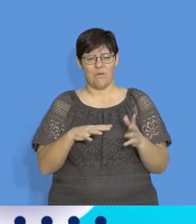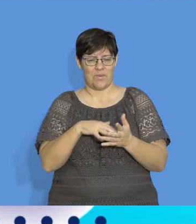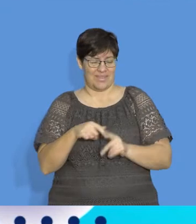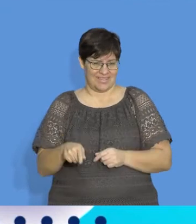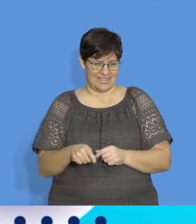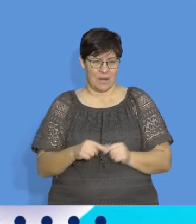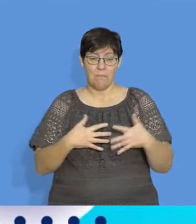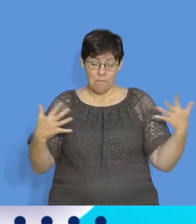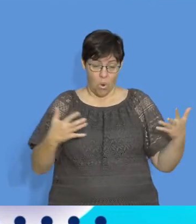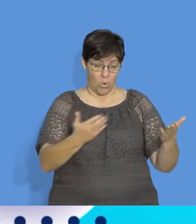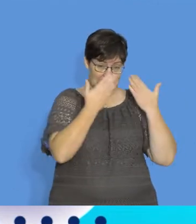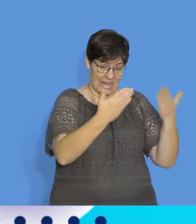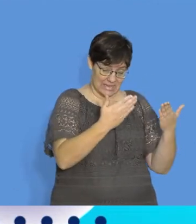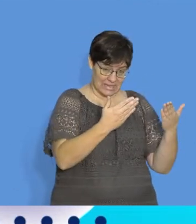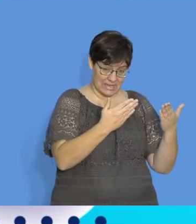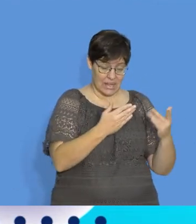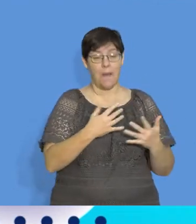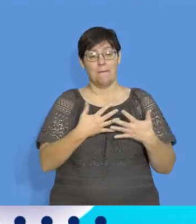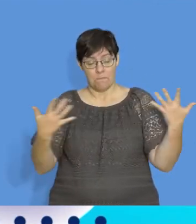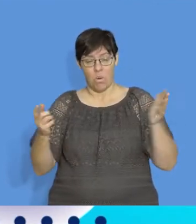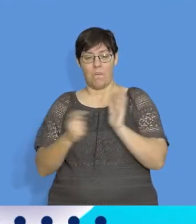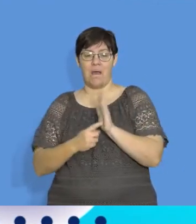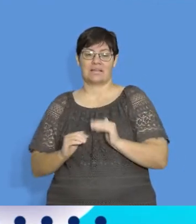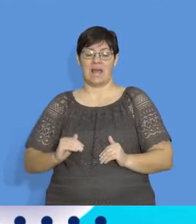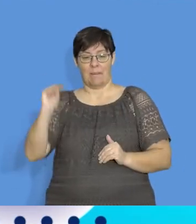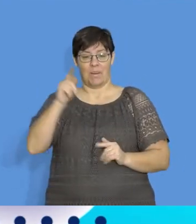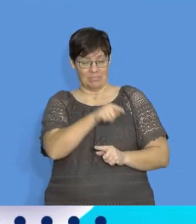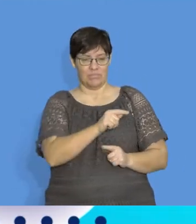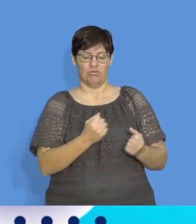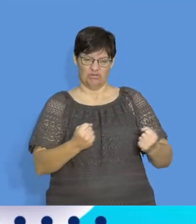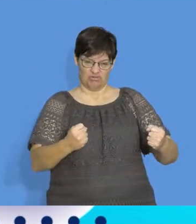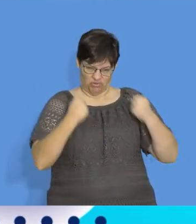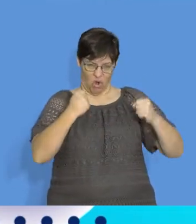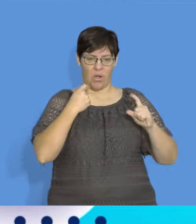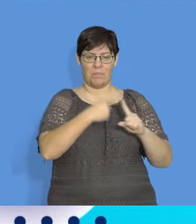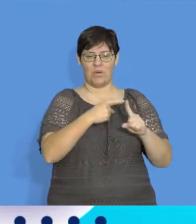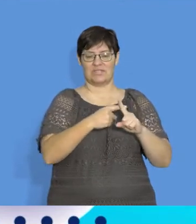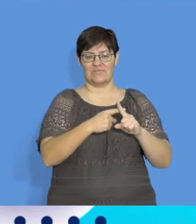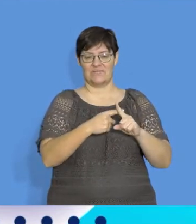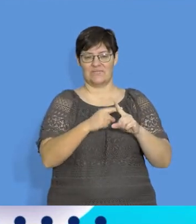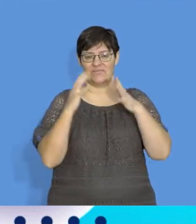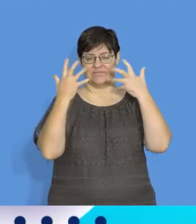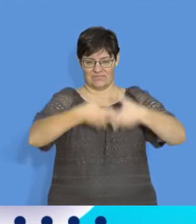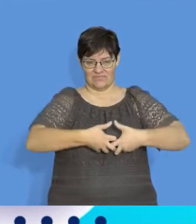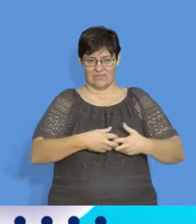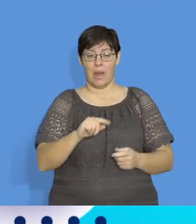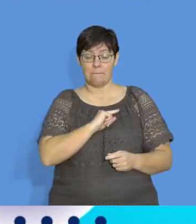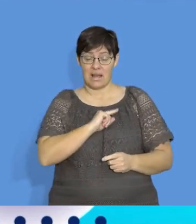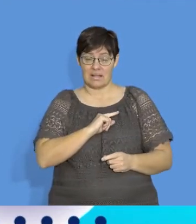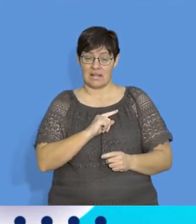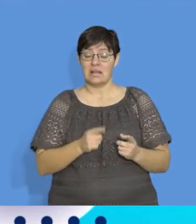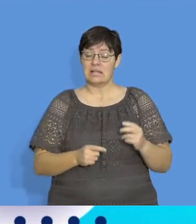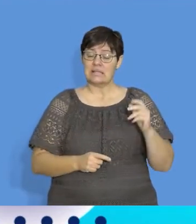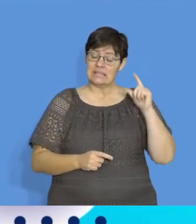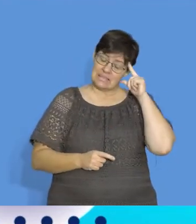strongest, I think, is the more I study, the more I will perform better. Because I could sleep, but